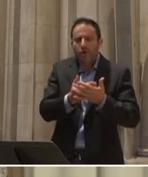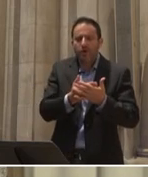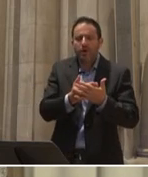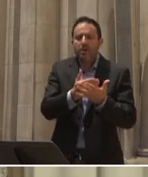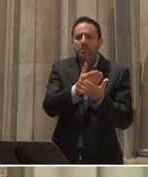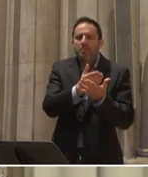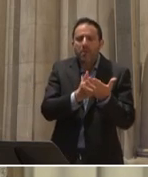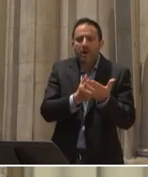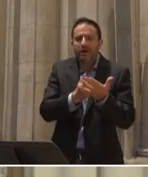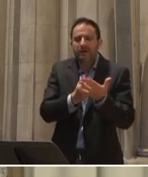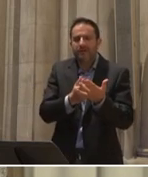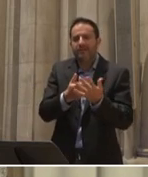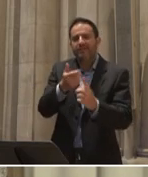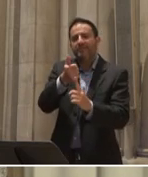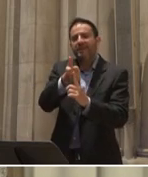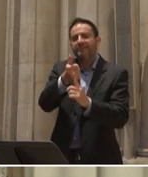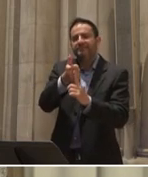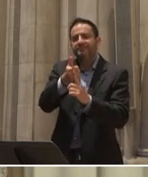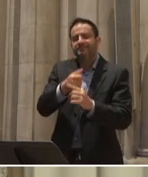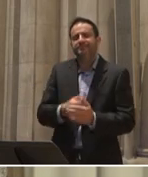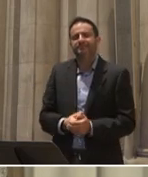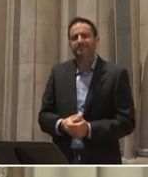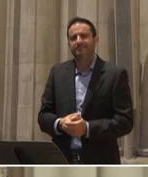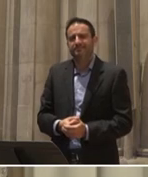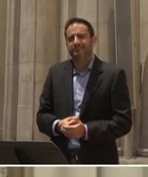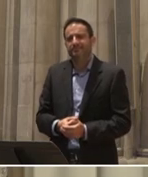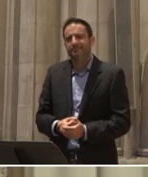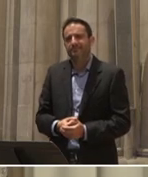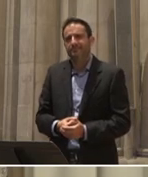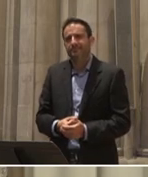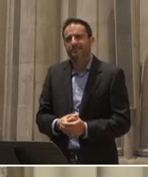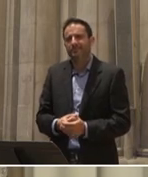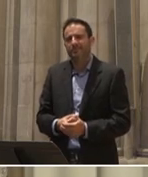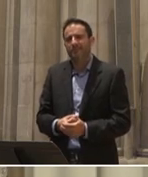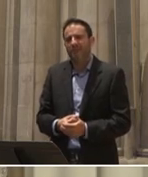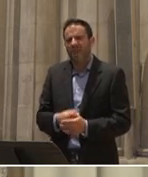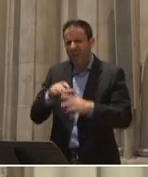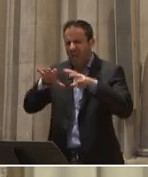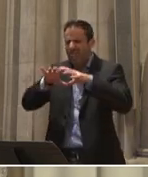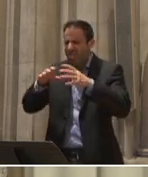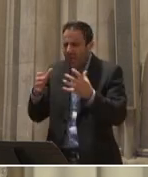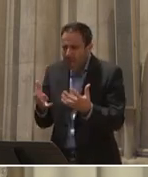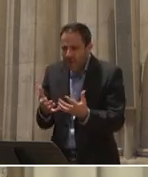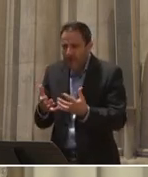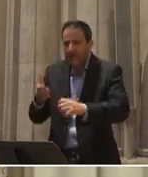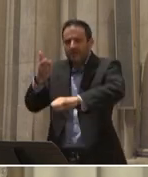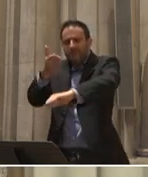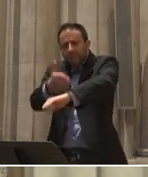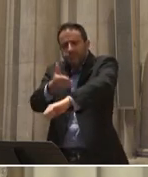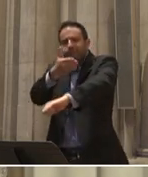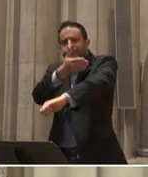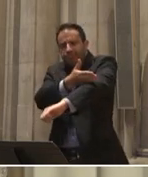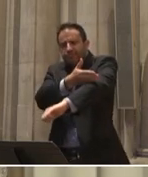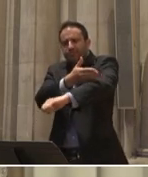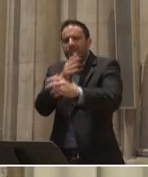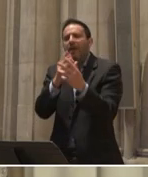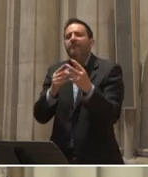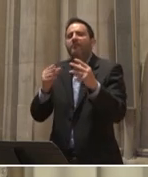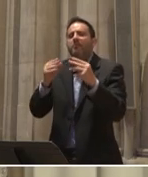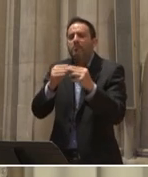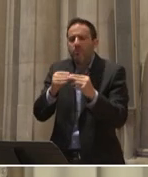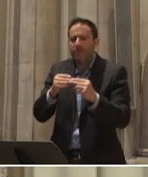they are. And how much better the world would be if more of us